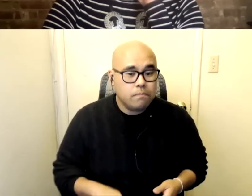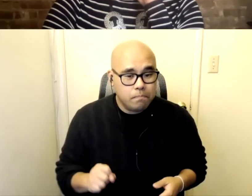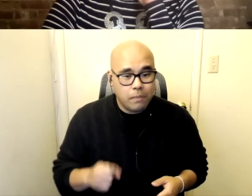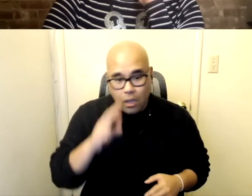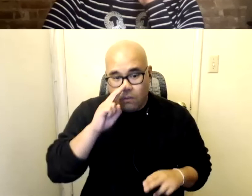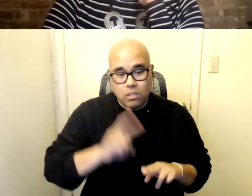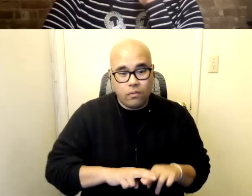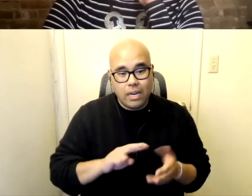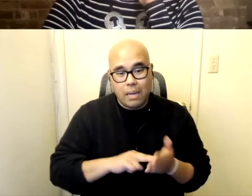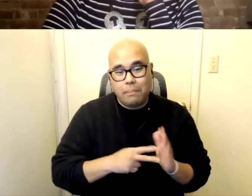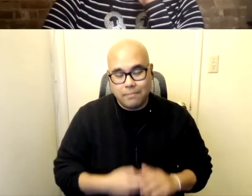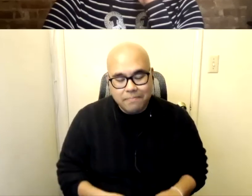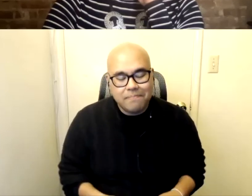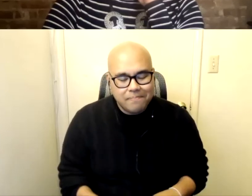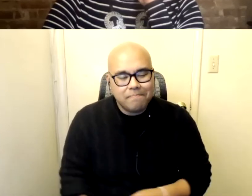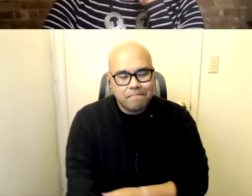mean,